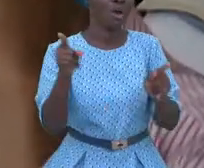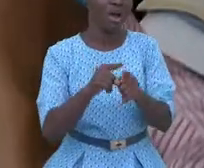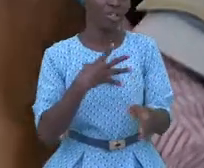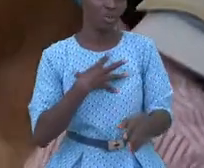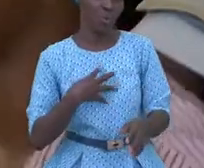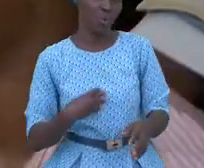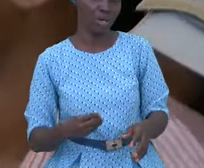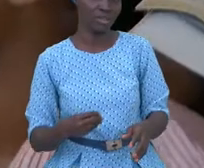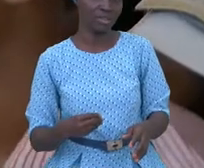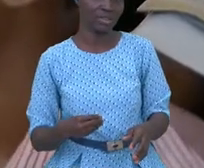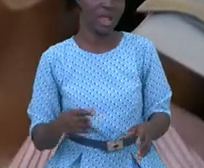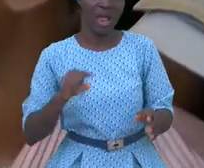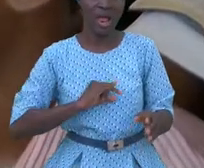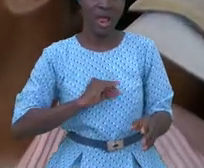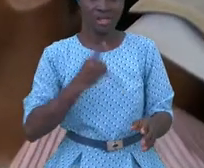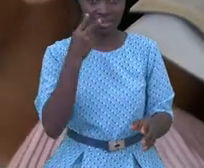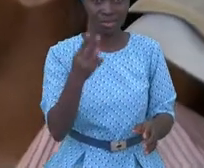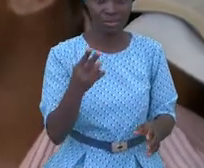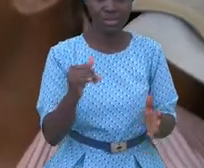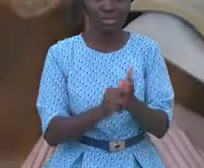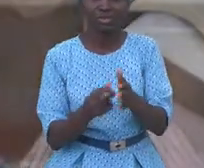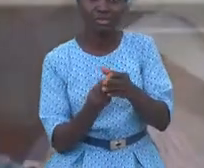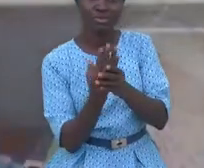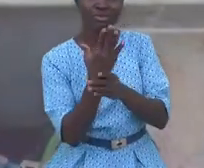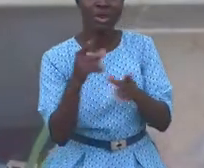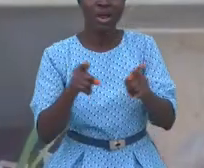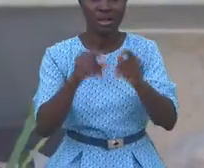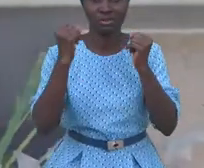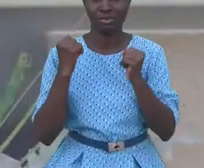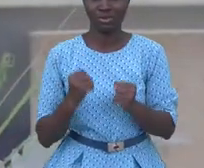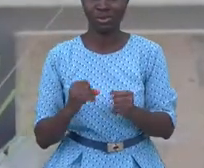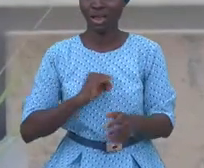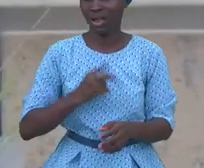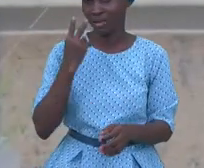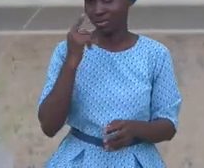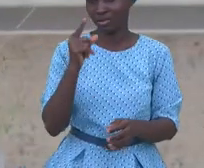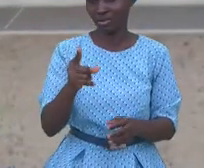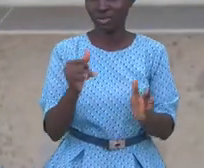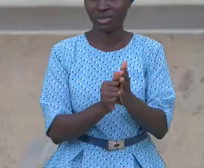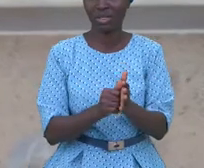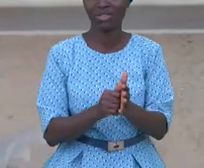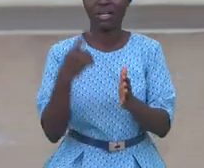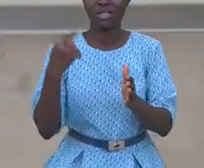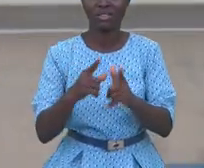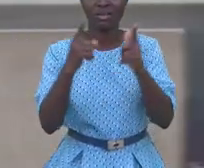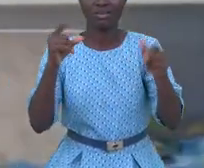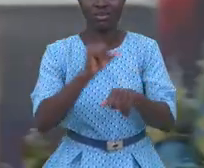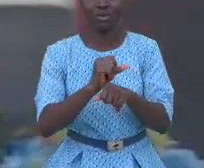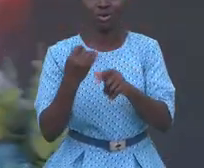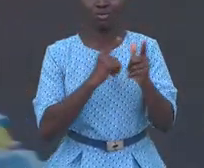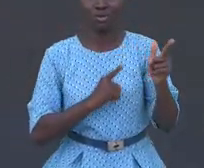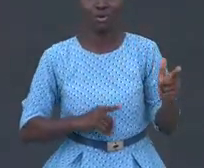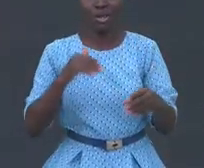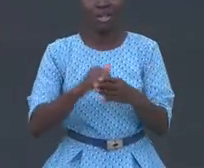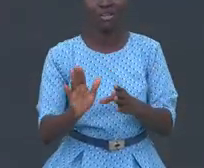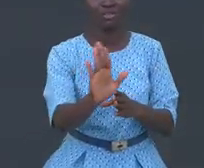growing up as strong could be. I see you, the exploits of the Lord in your life,